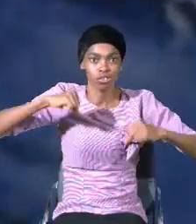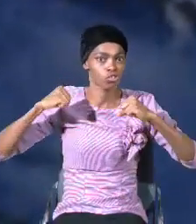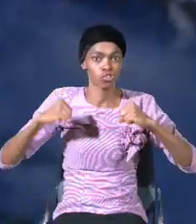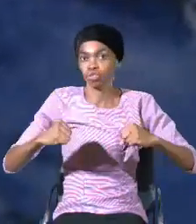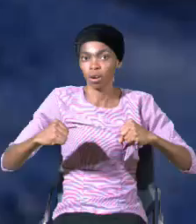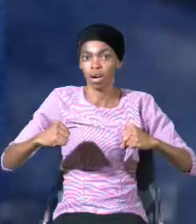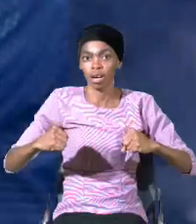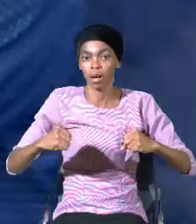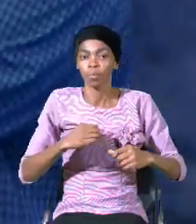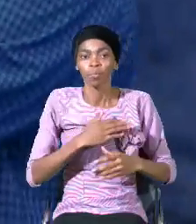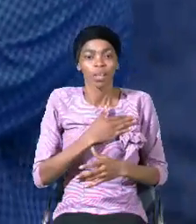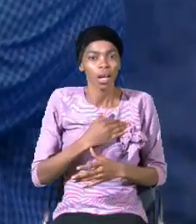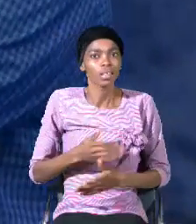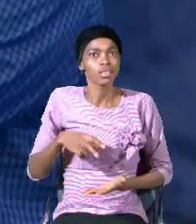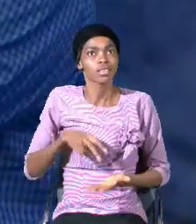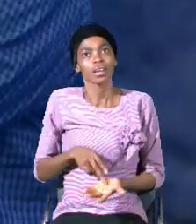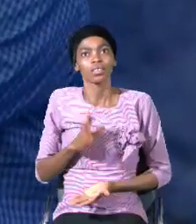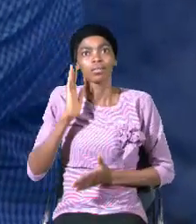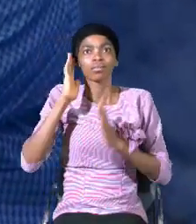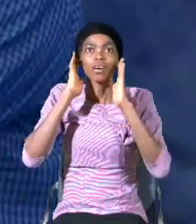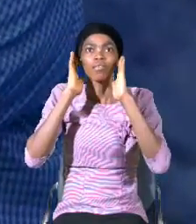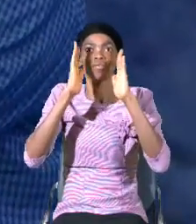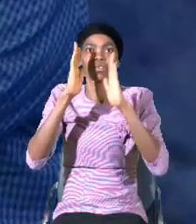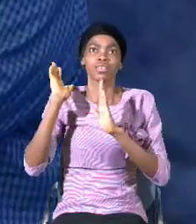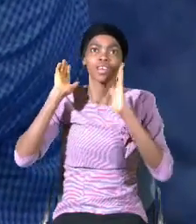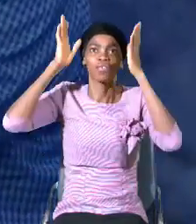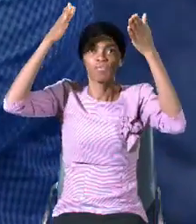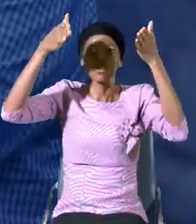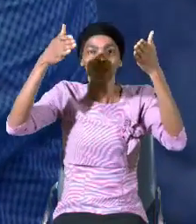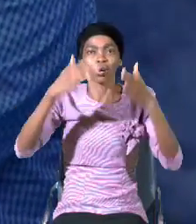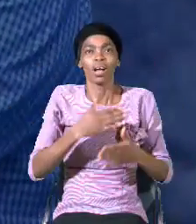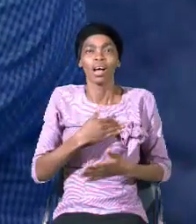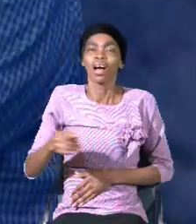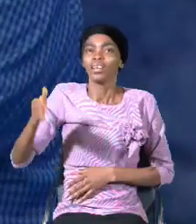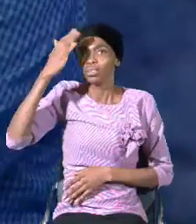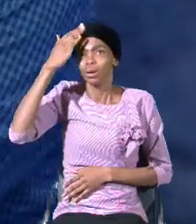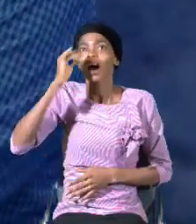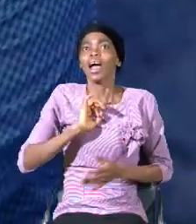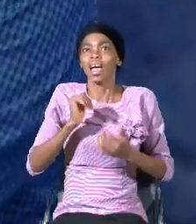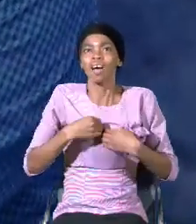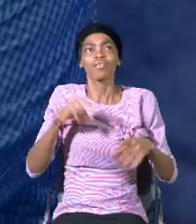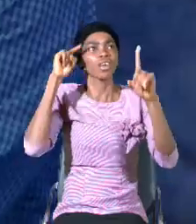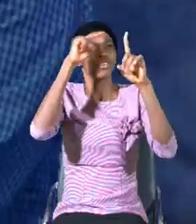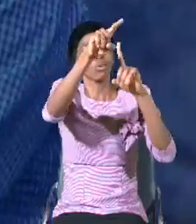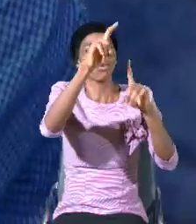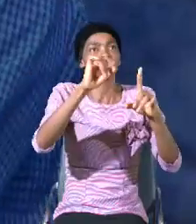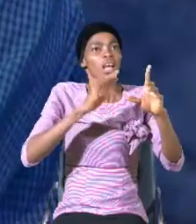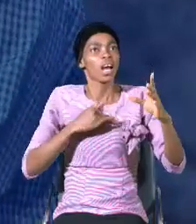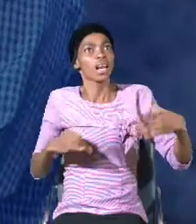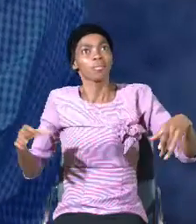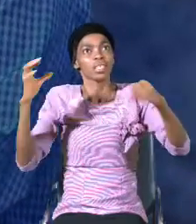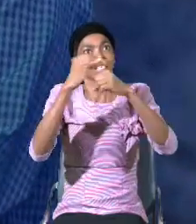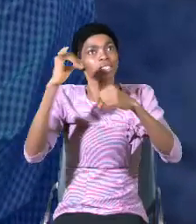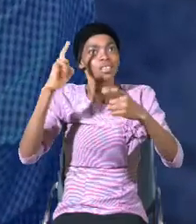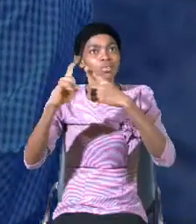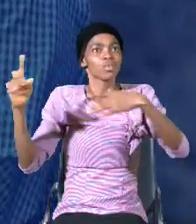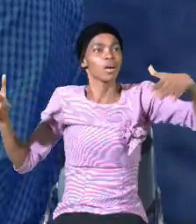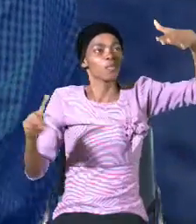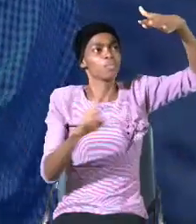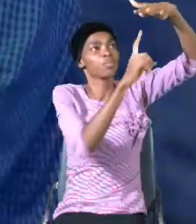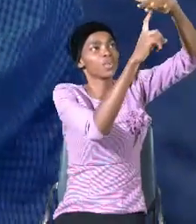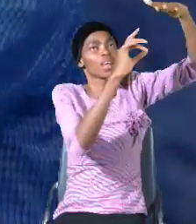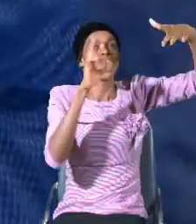stand erect and then face the future and know I have a goal, and it's getting to the peak. You will